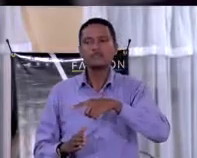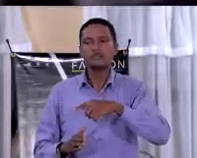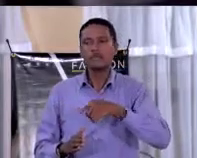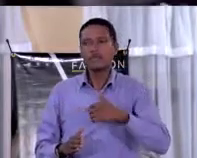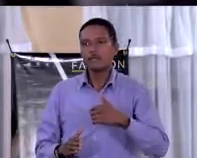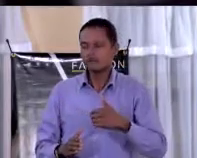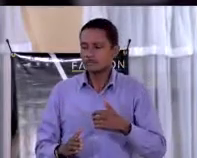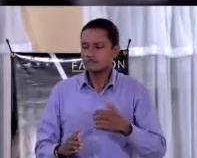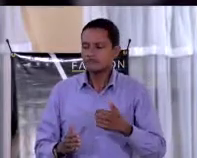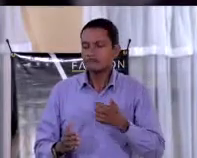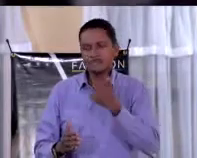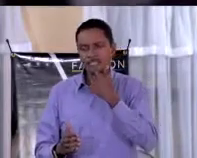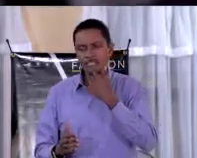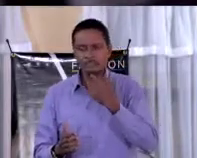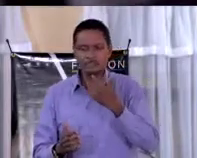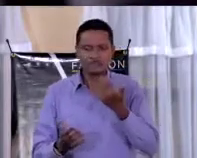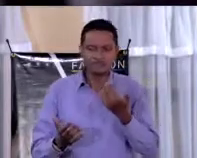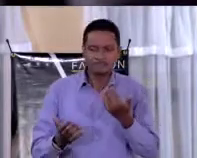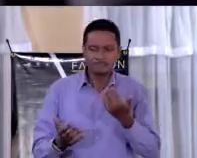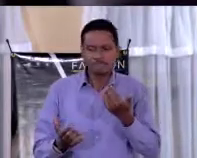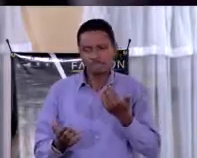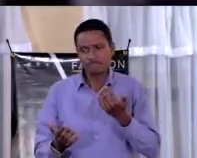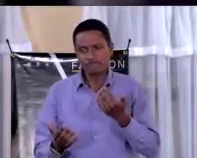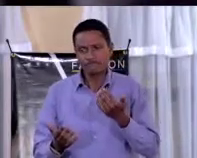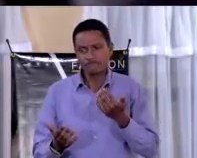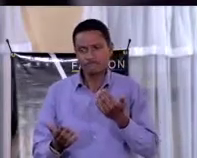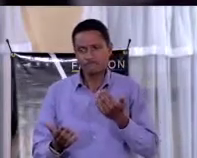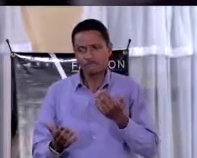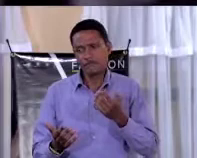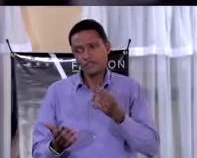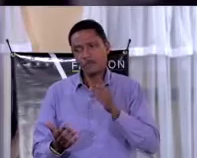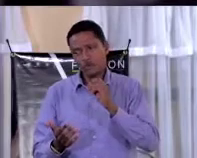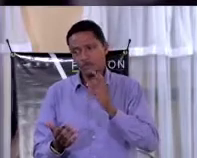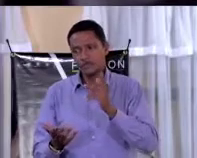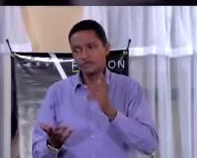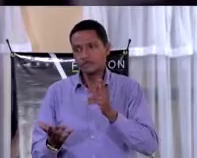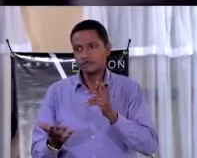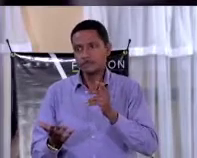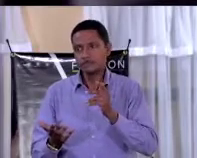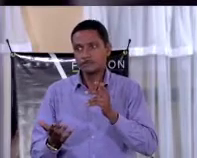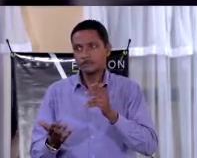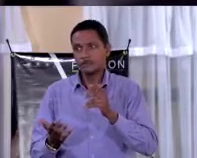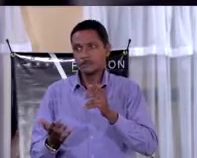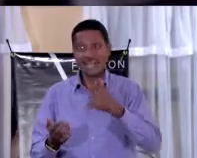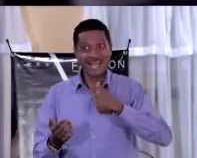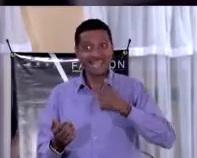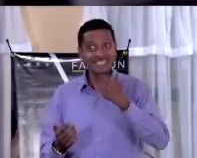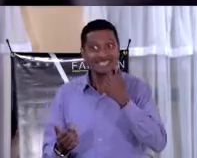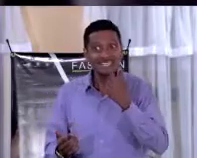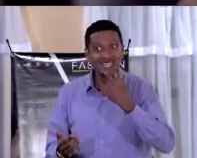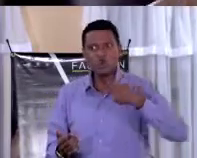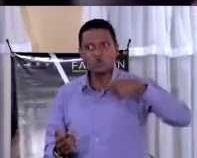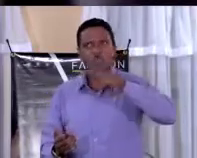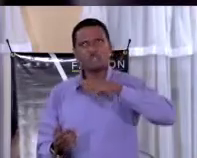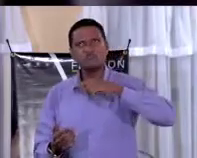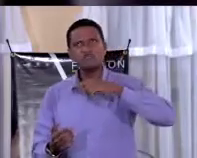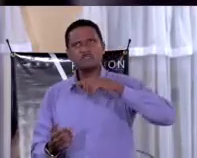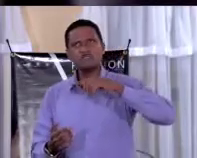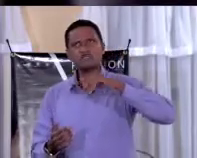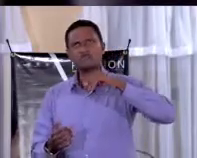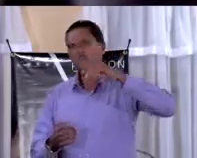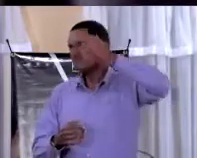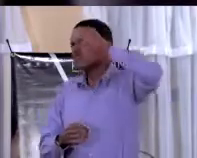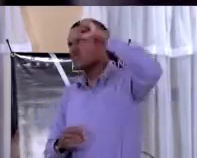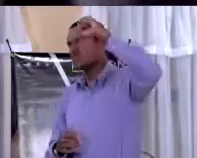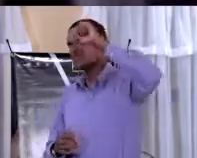have so much to inform it with. It's so fertile, the references, that we need to align and